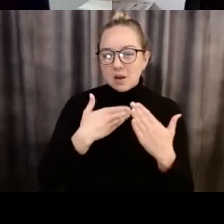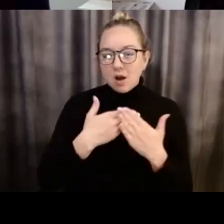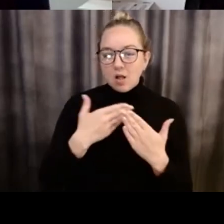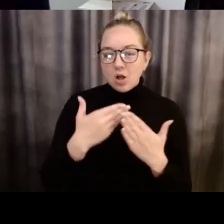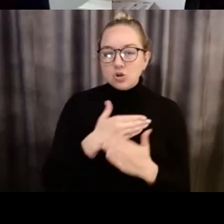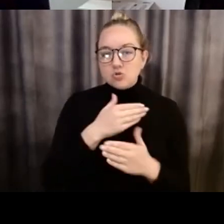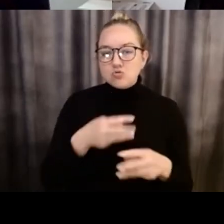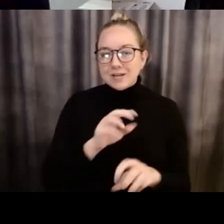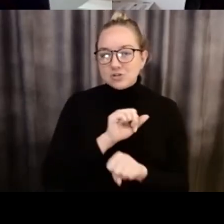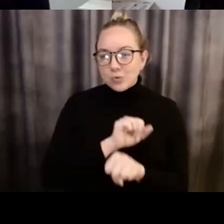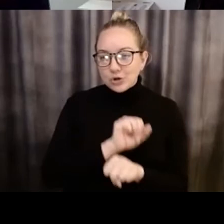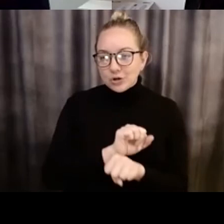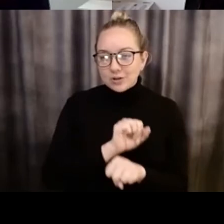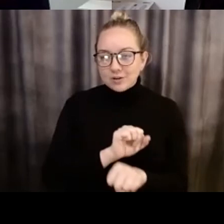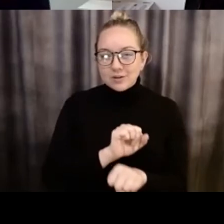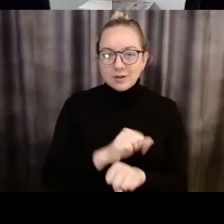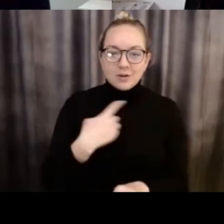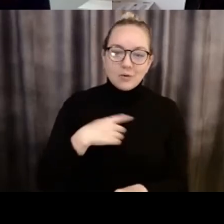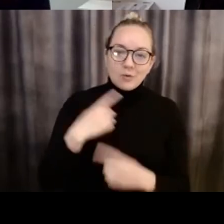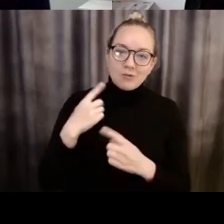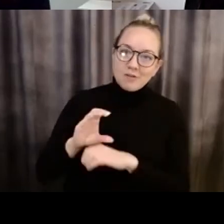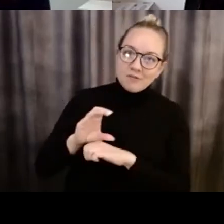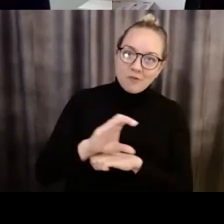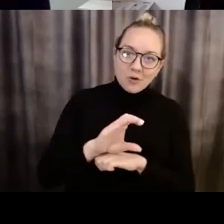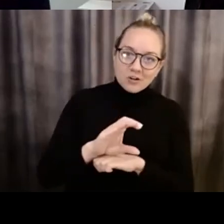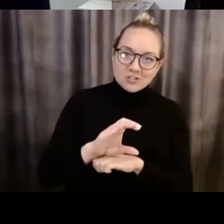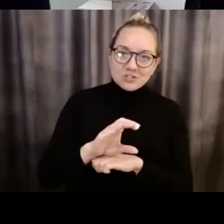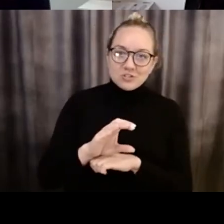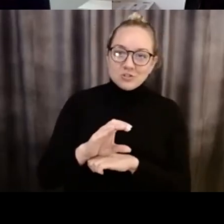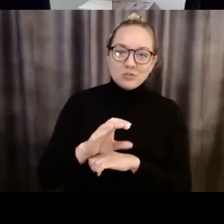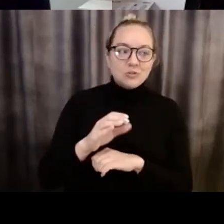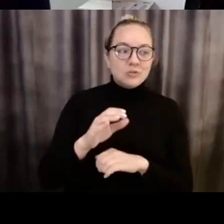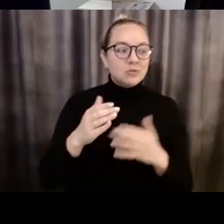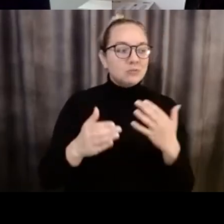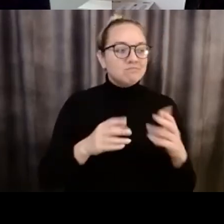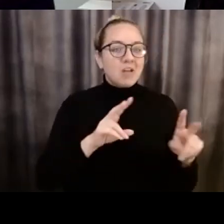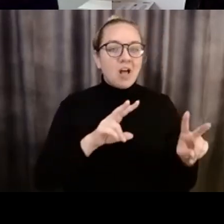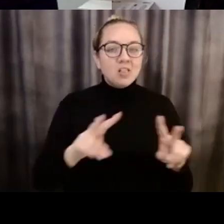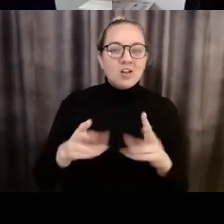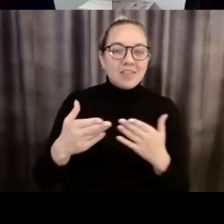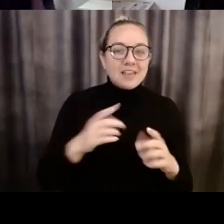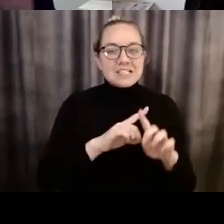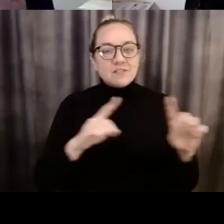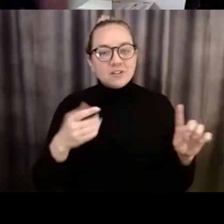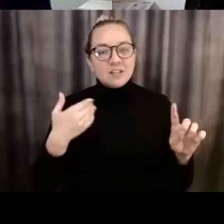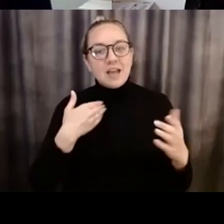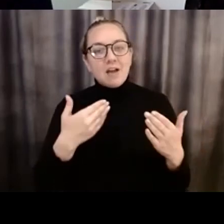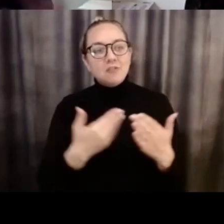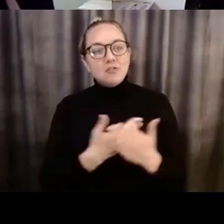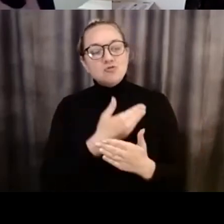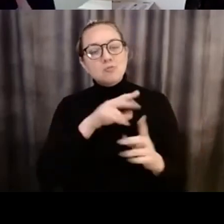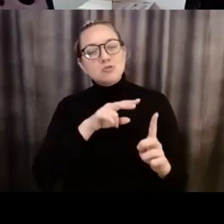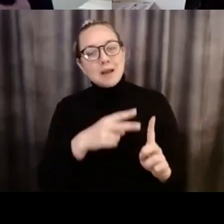kind of forced into, looking at things differently. And, it hasn't all been bad, right? There's been